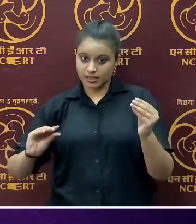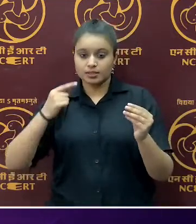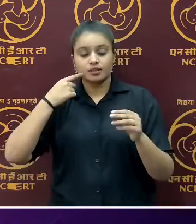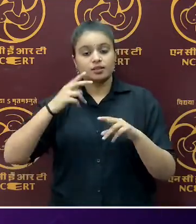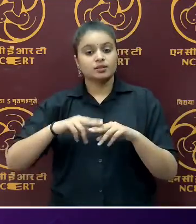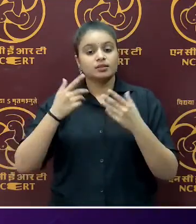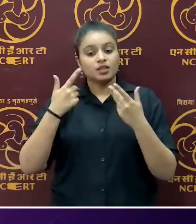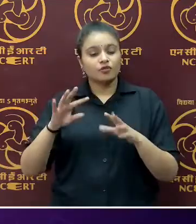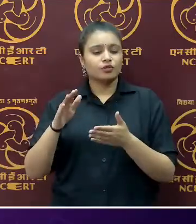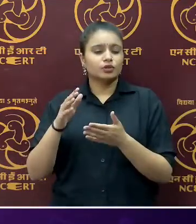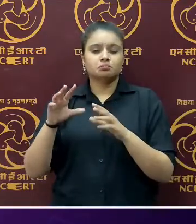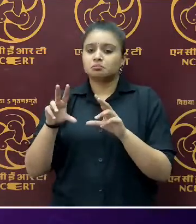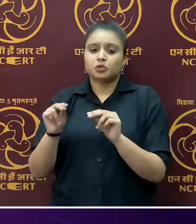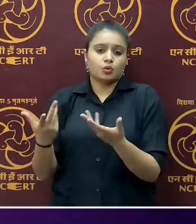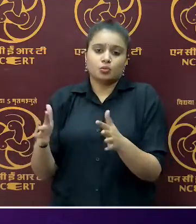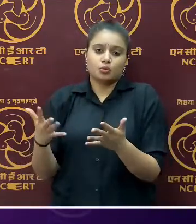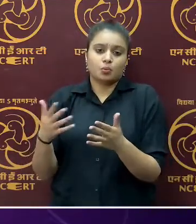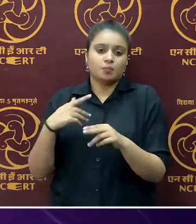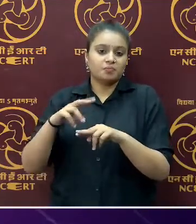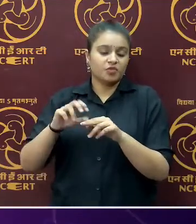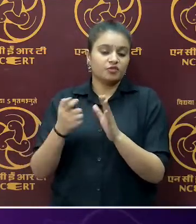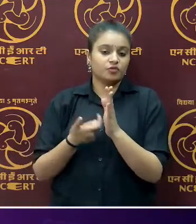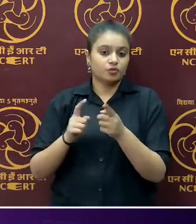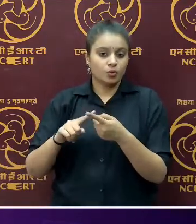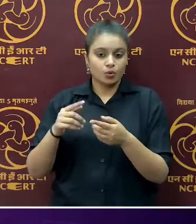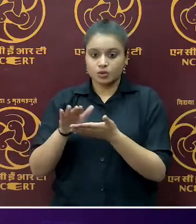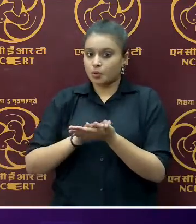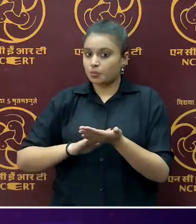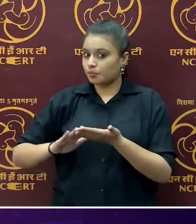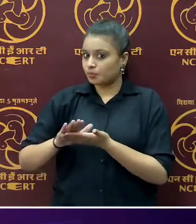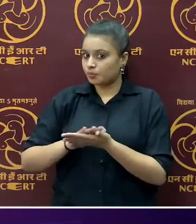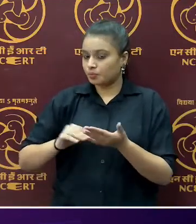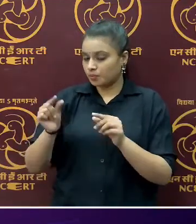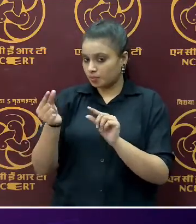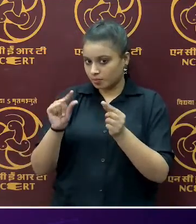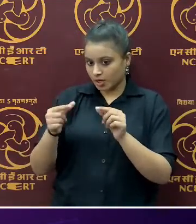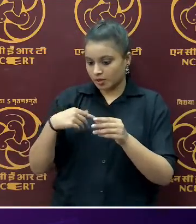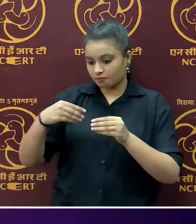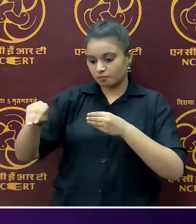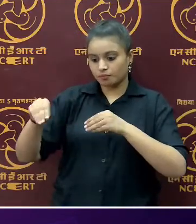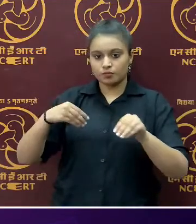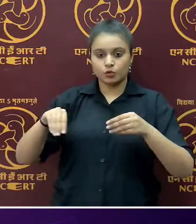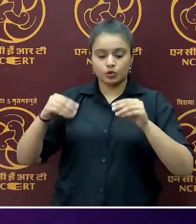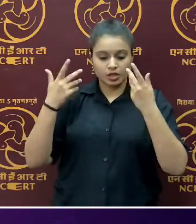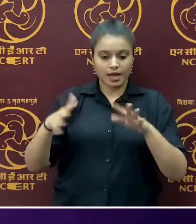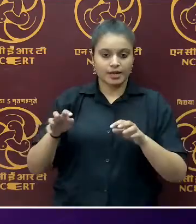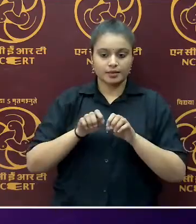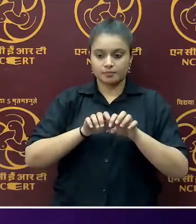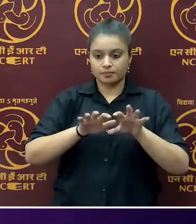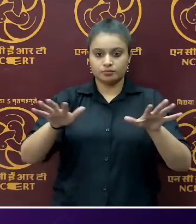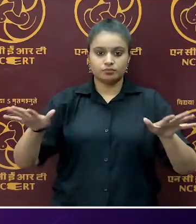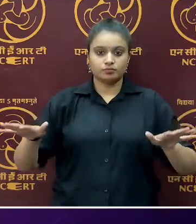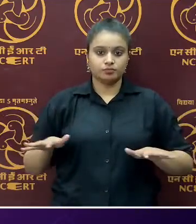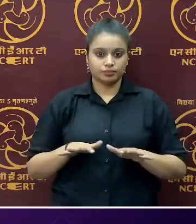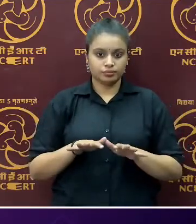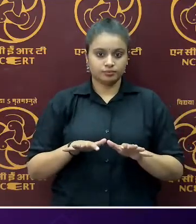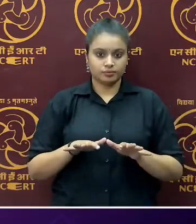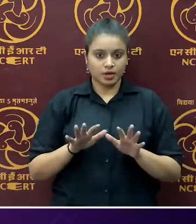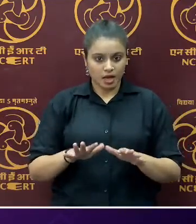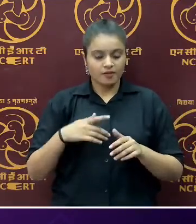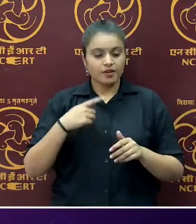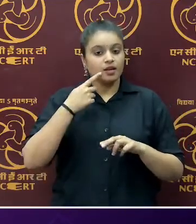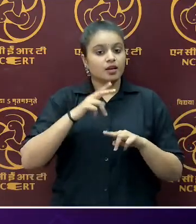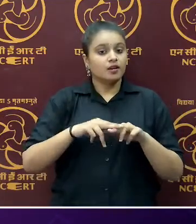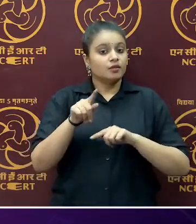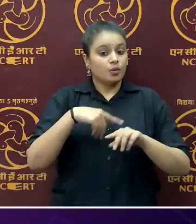or say no forces acting between the particles, so they are moving randomly. Okay. Right? Now